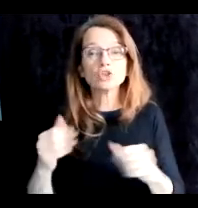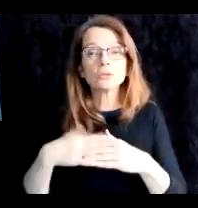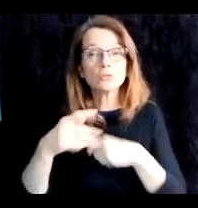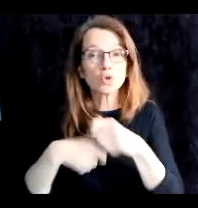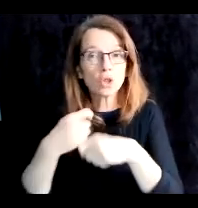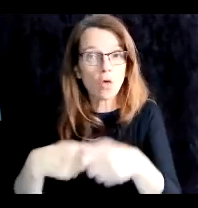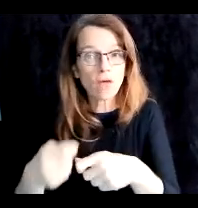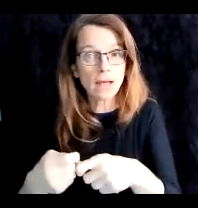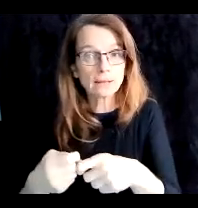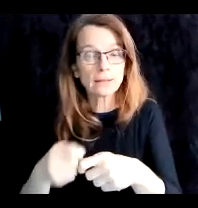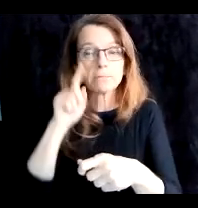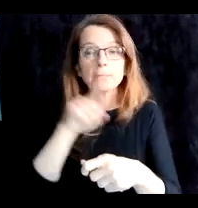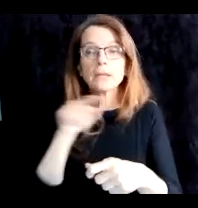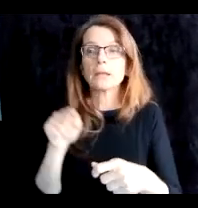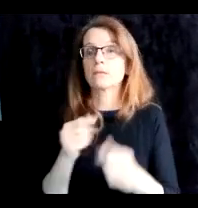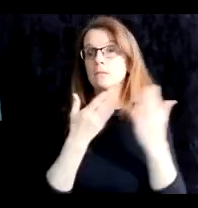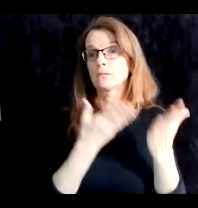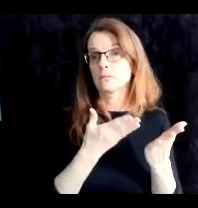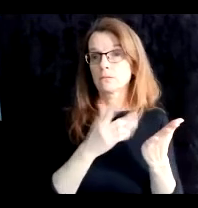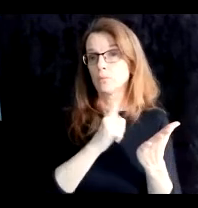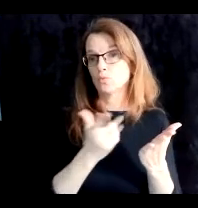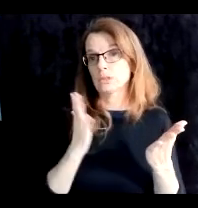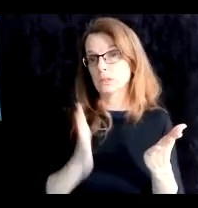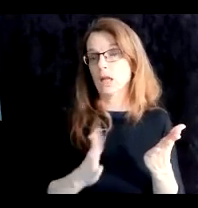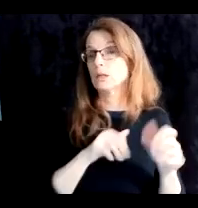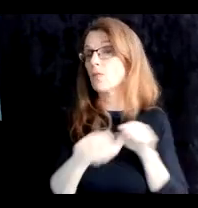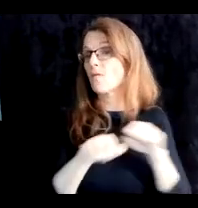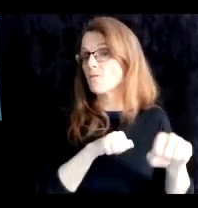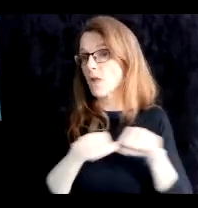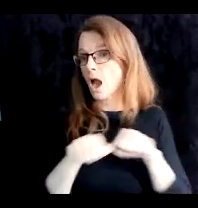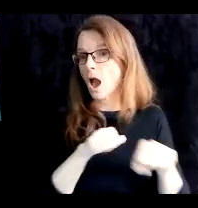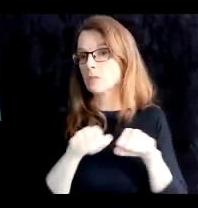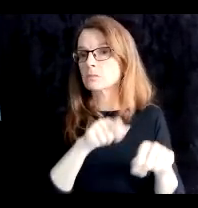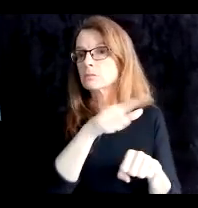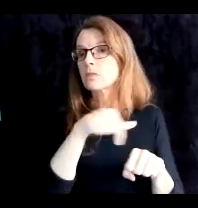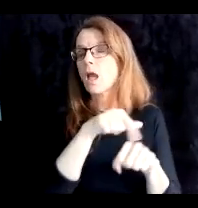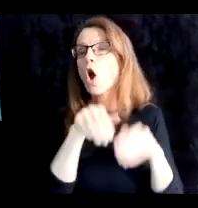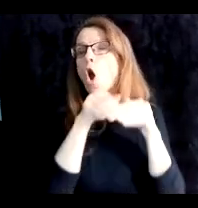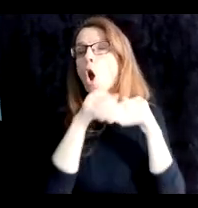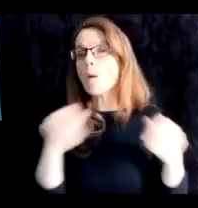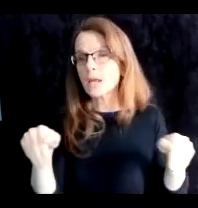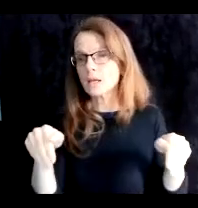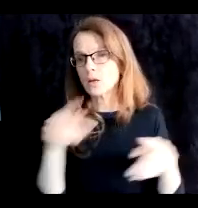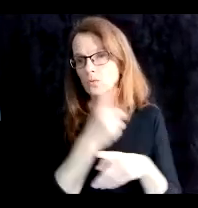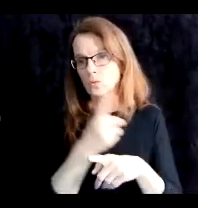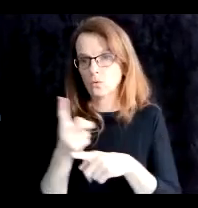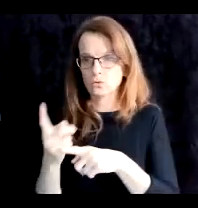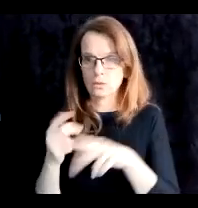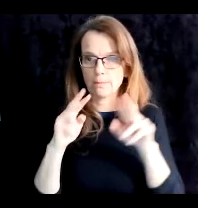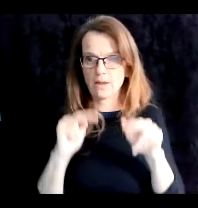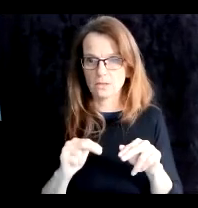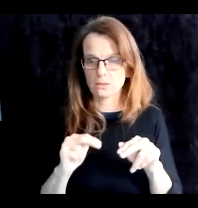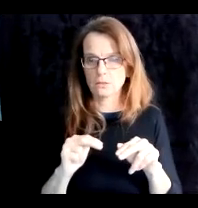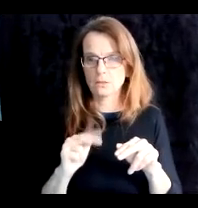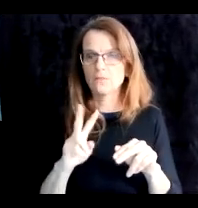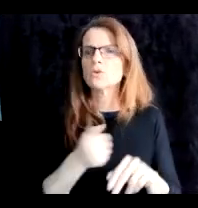rights? There are many reports from many parts of the world that there is a decline in democracy and increased violence